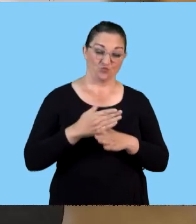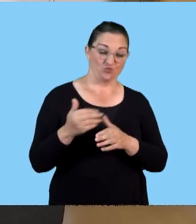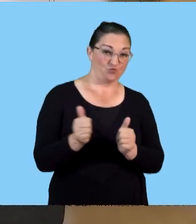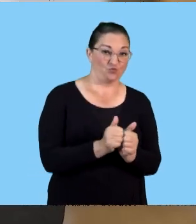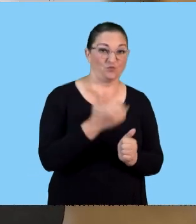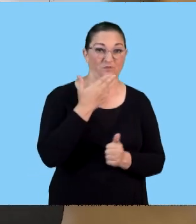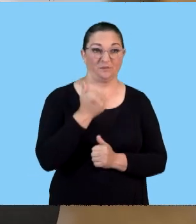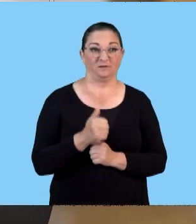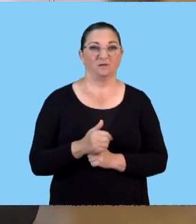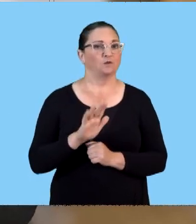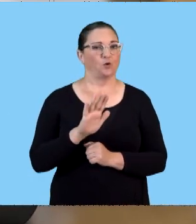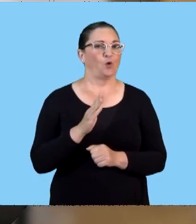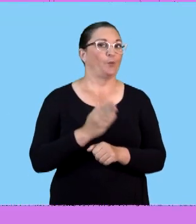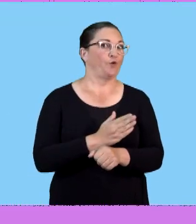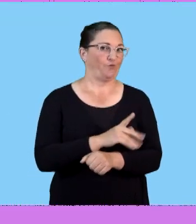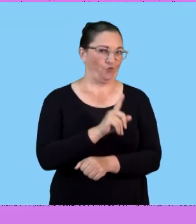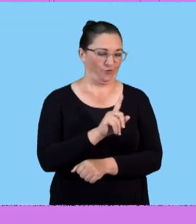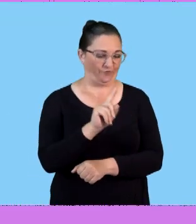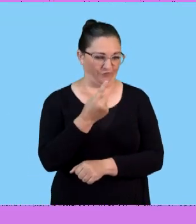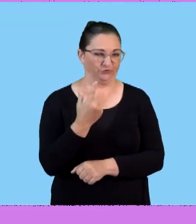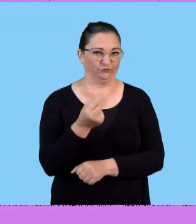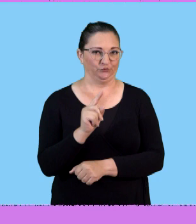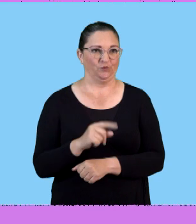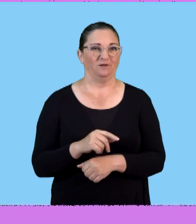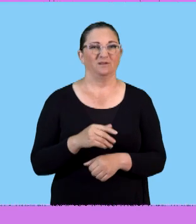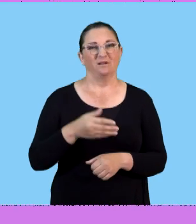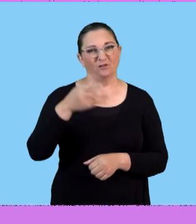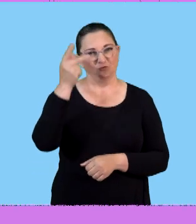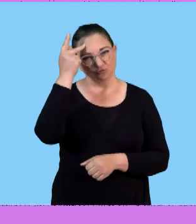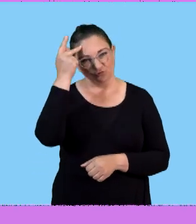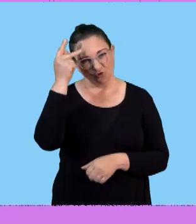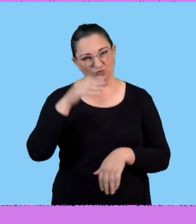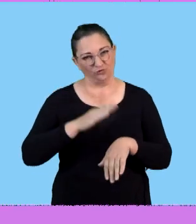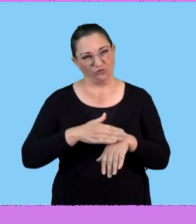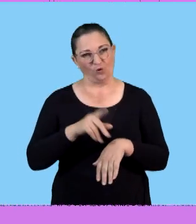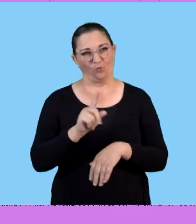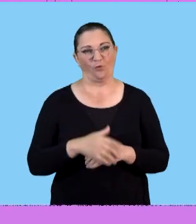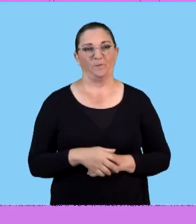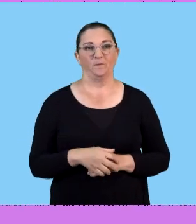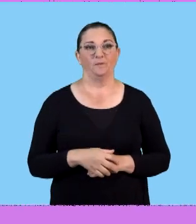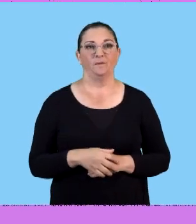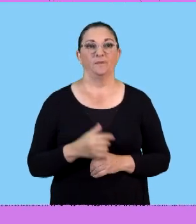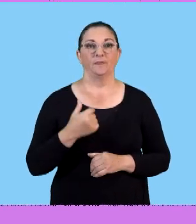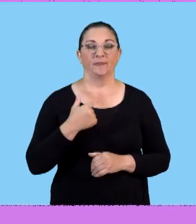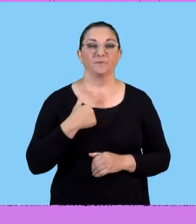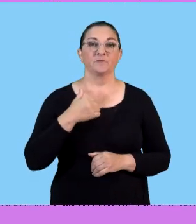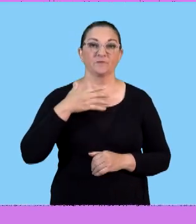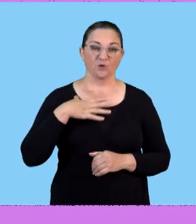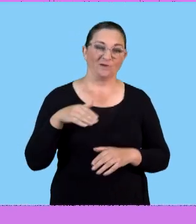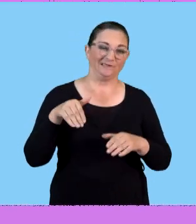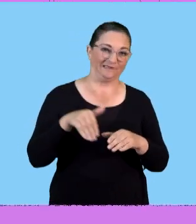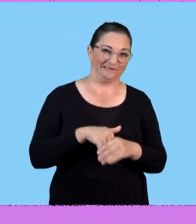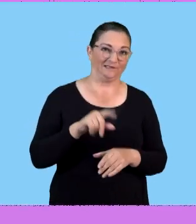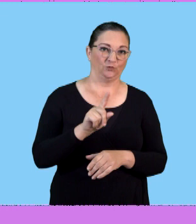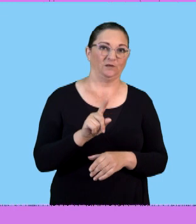again, please work with me. Now, before we get to that part, let's look at more knowledge that you should know. I decided it's good